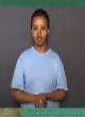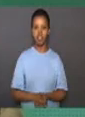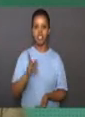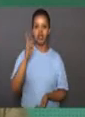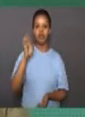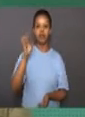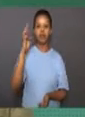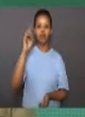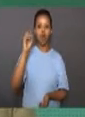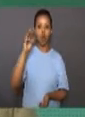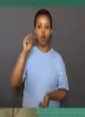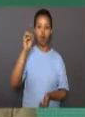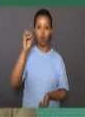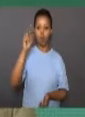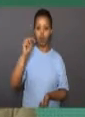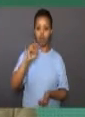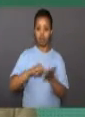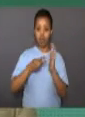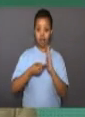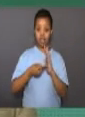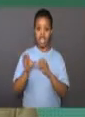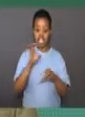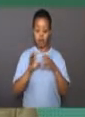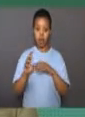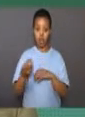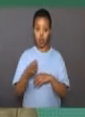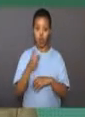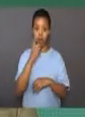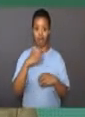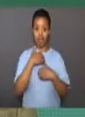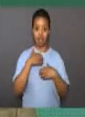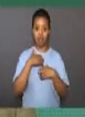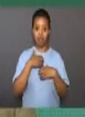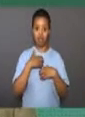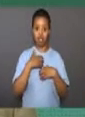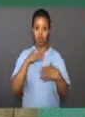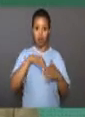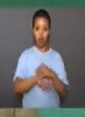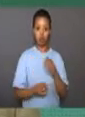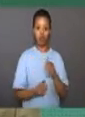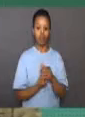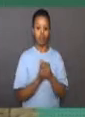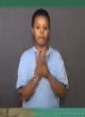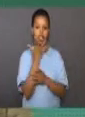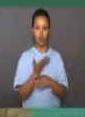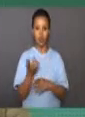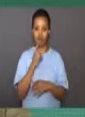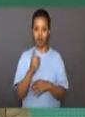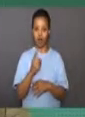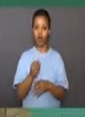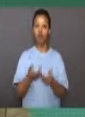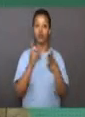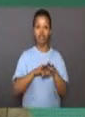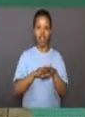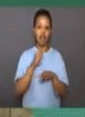Pheromones are chemicals secreted by one animal, typically the female. They are